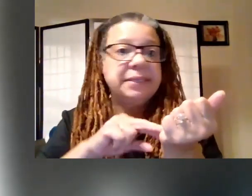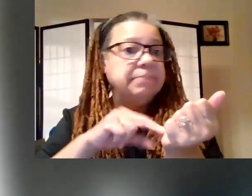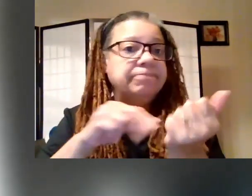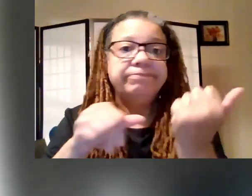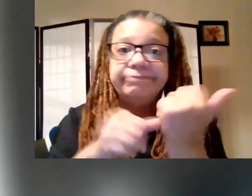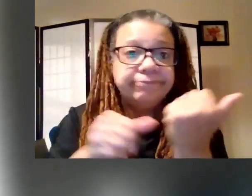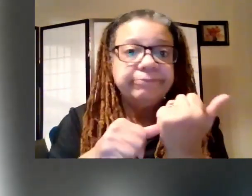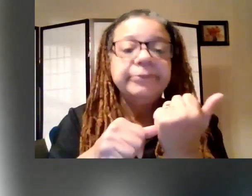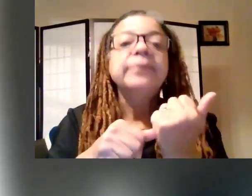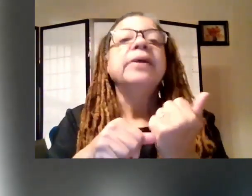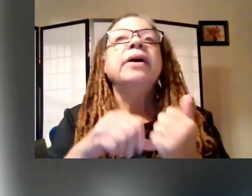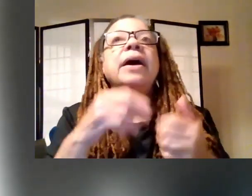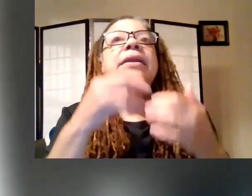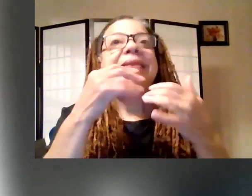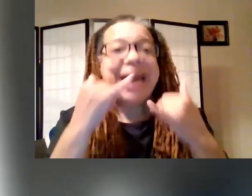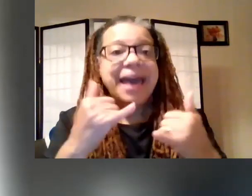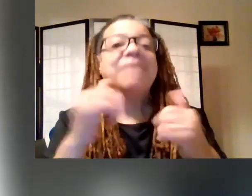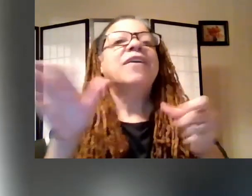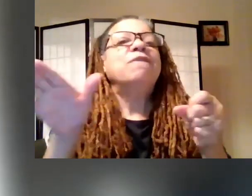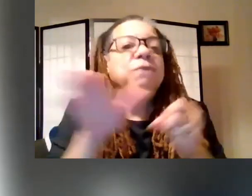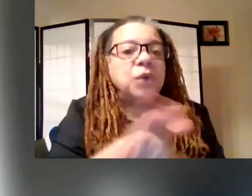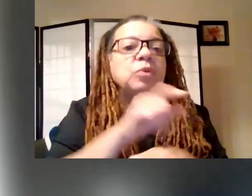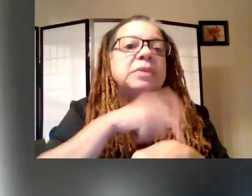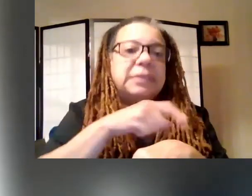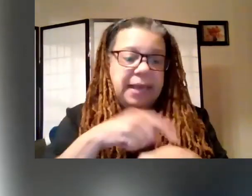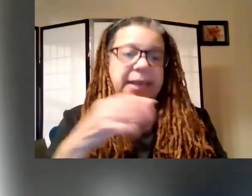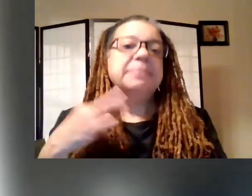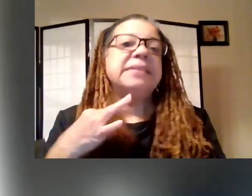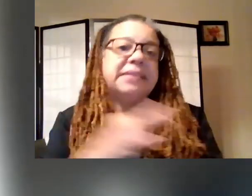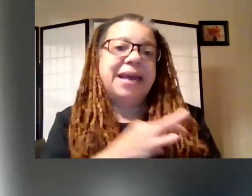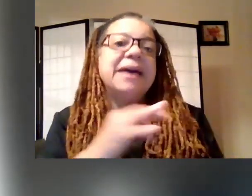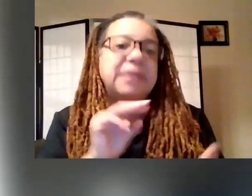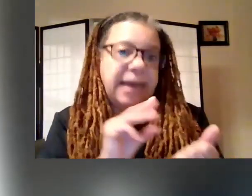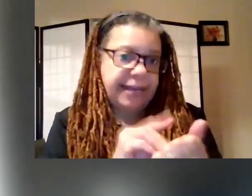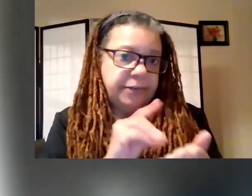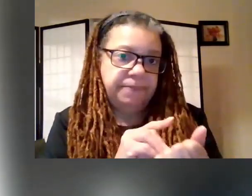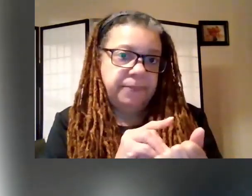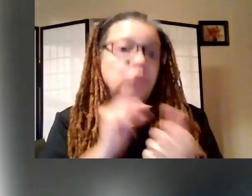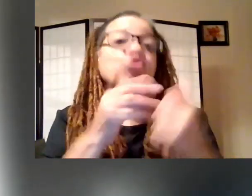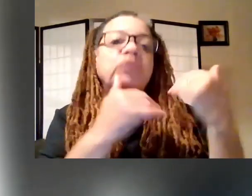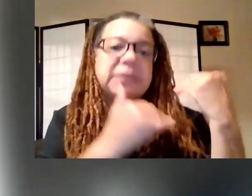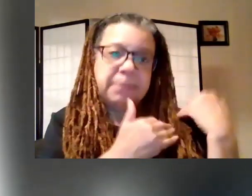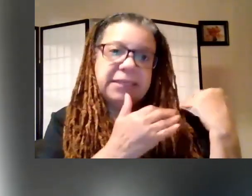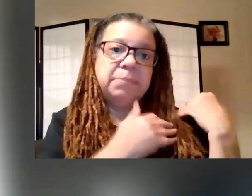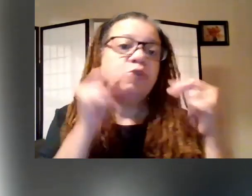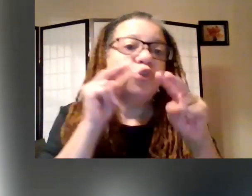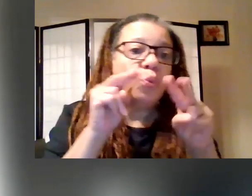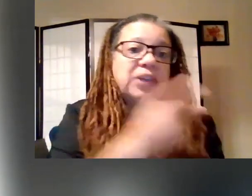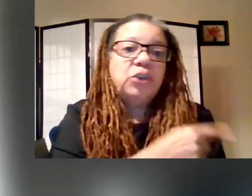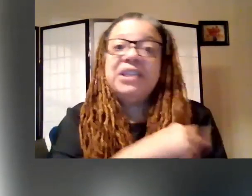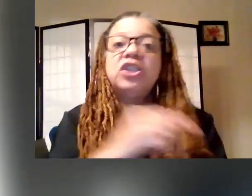in the clinic. Like it adds an extra caregiver who's responsible for quality of care. And if you walk away with